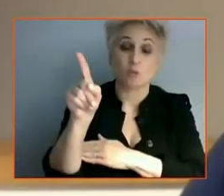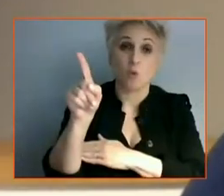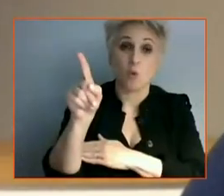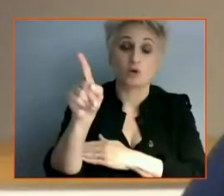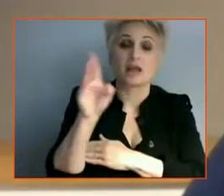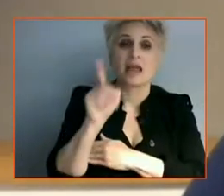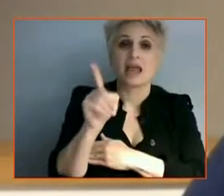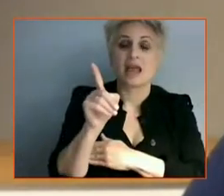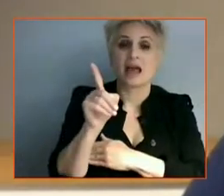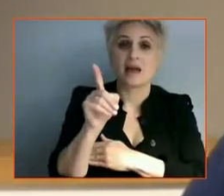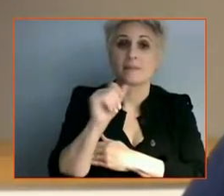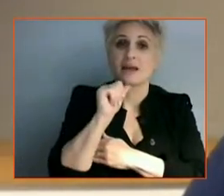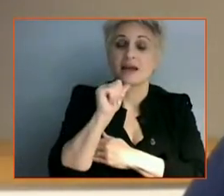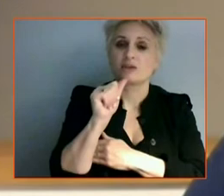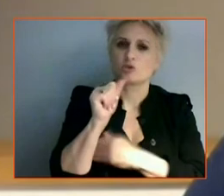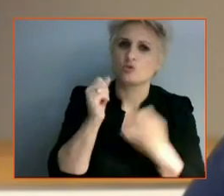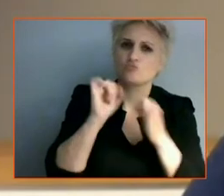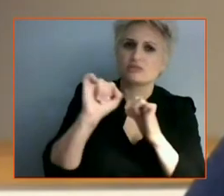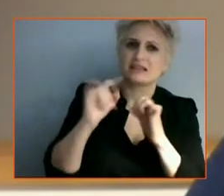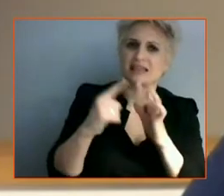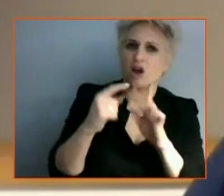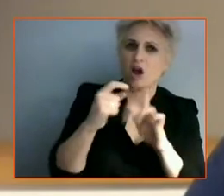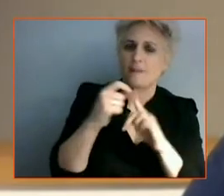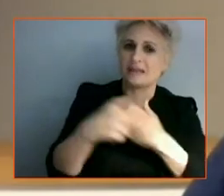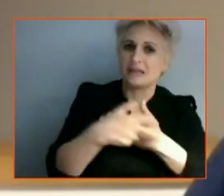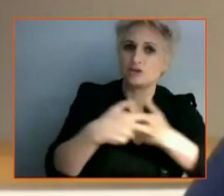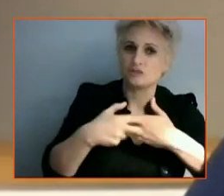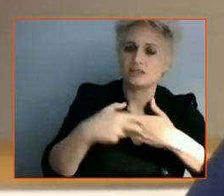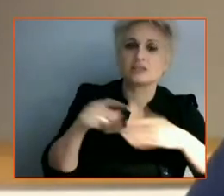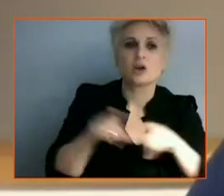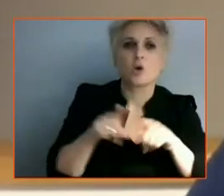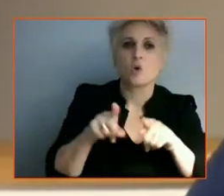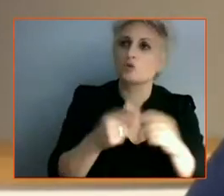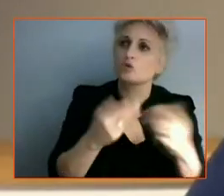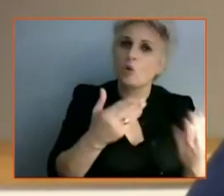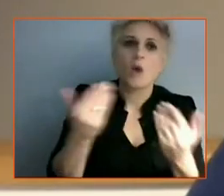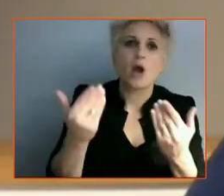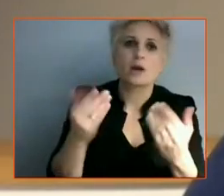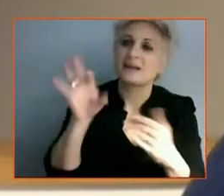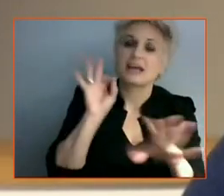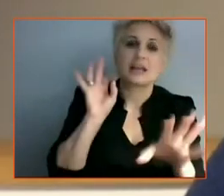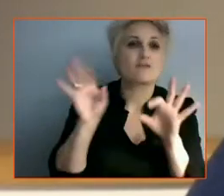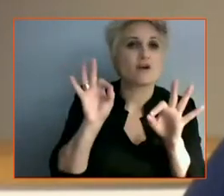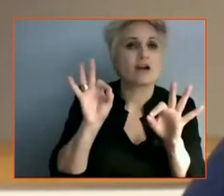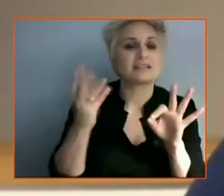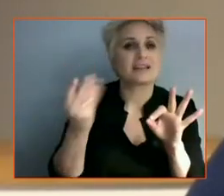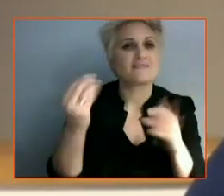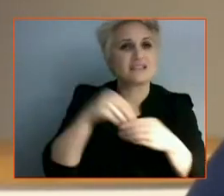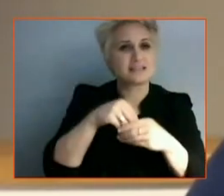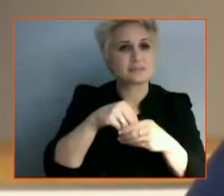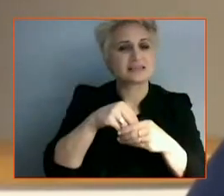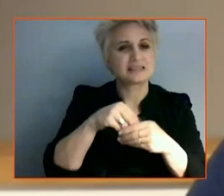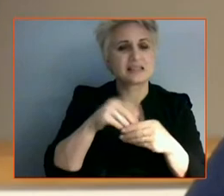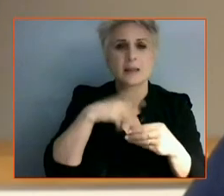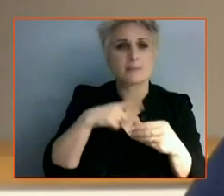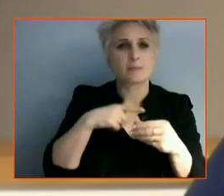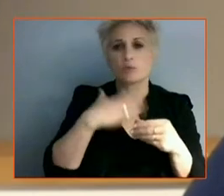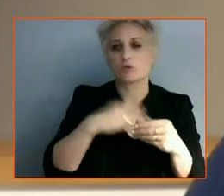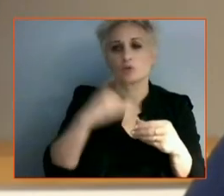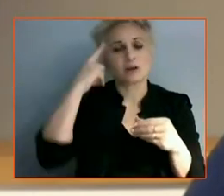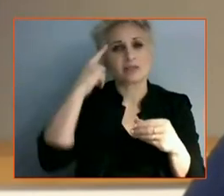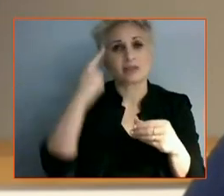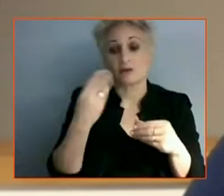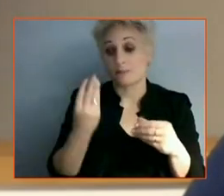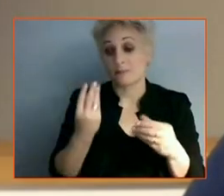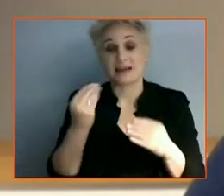in order for it to be strong enough that it actually welcomes and invites investments, so people don't think that what they invest money into is going to be